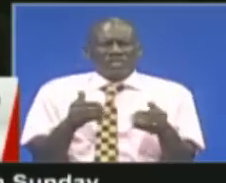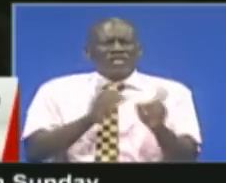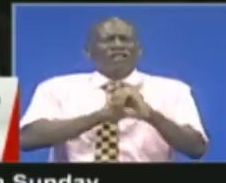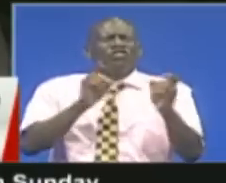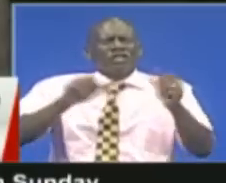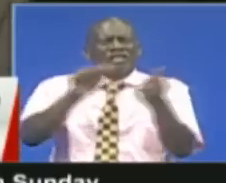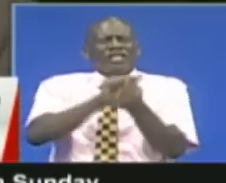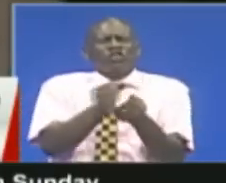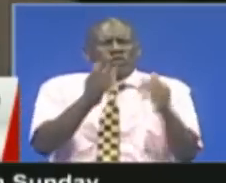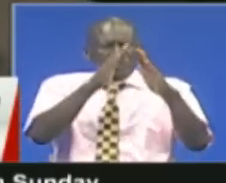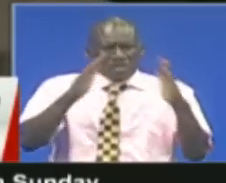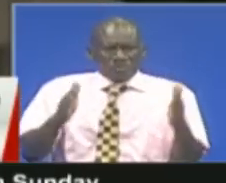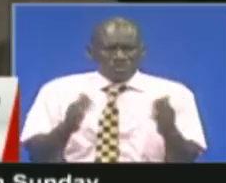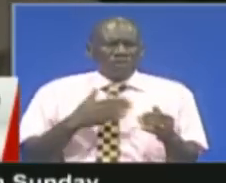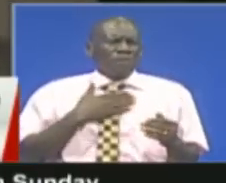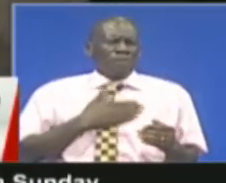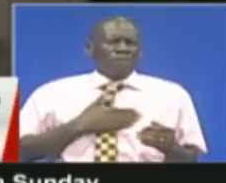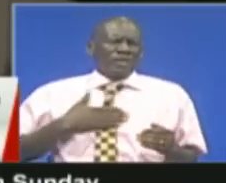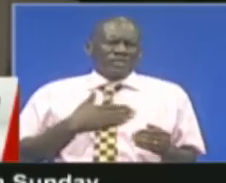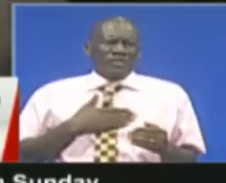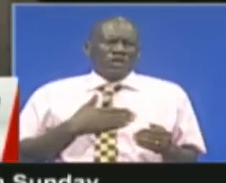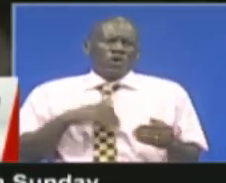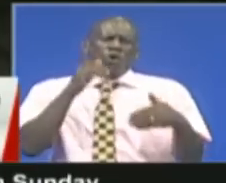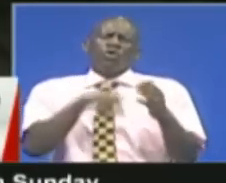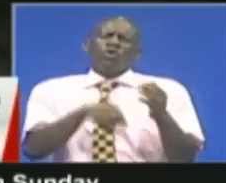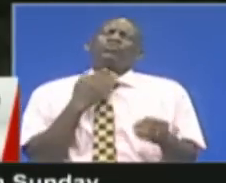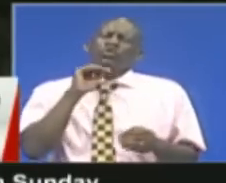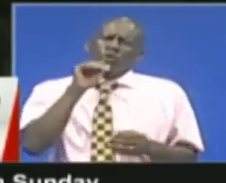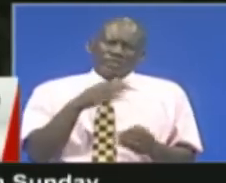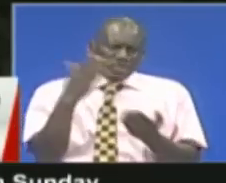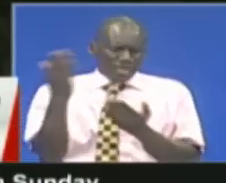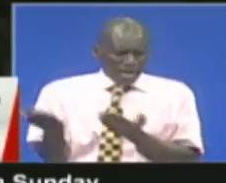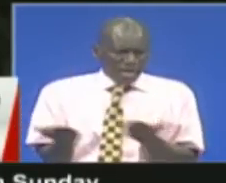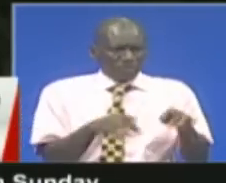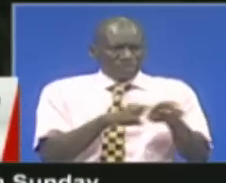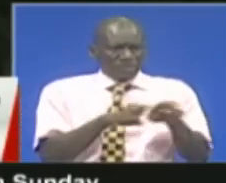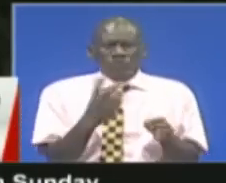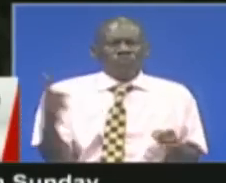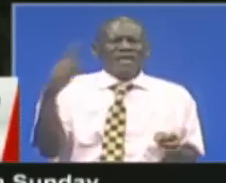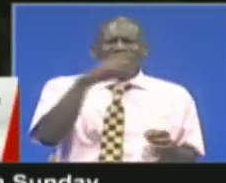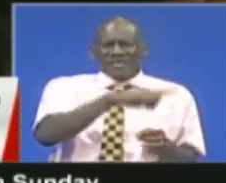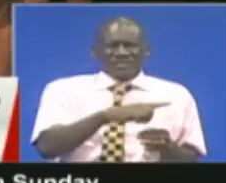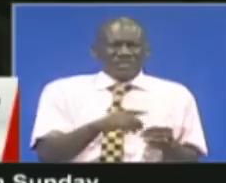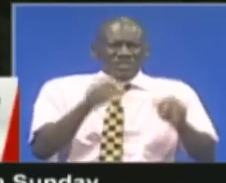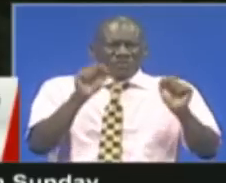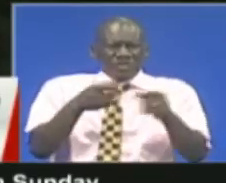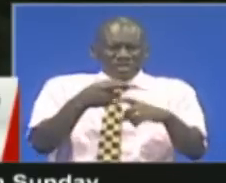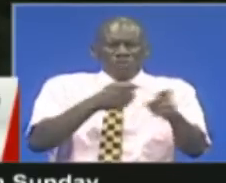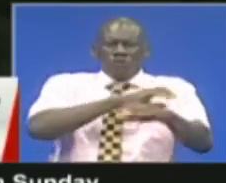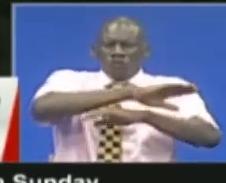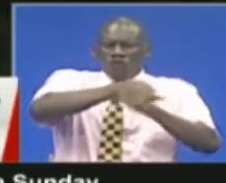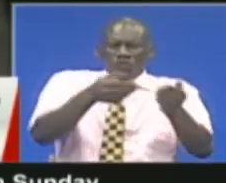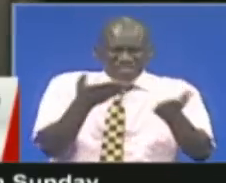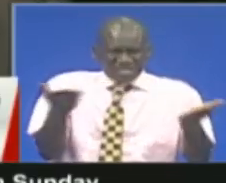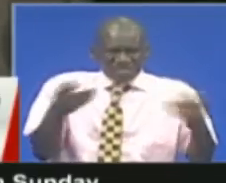them. Kindly, what we are requesting, allow even 2 days, we can remove all these things from